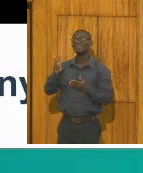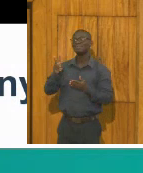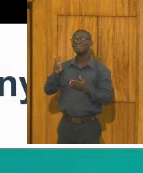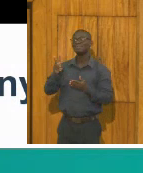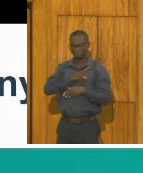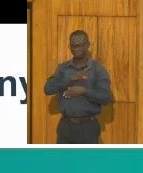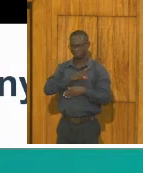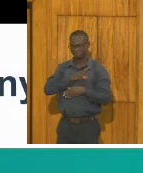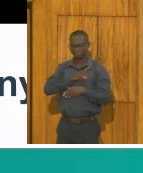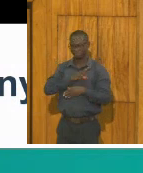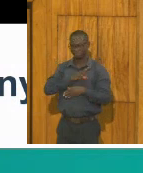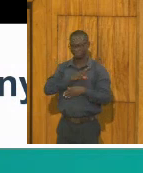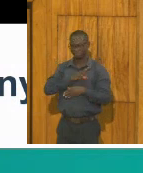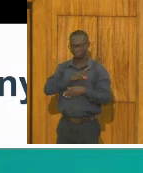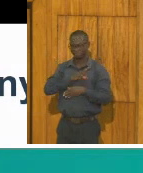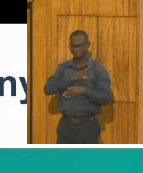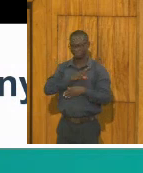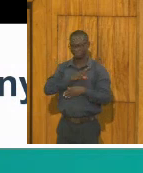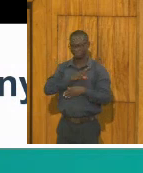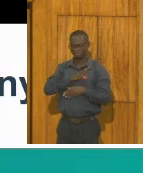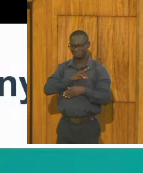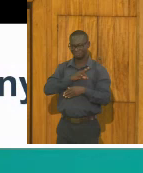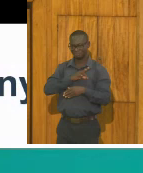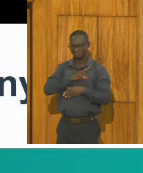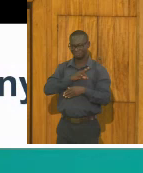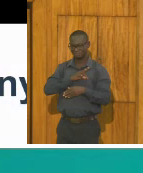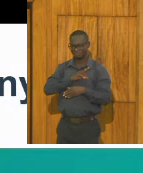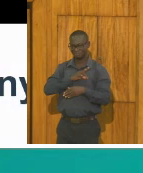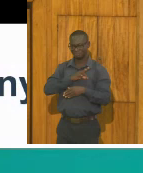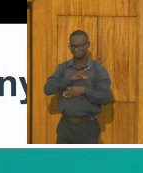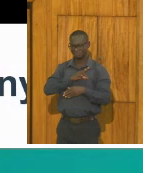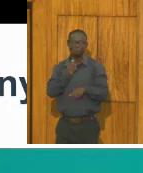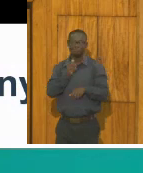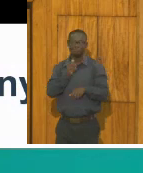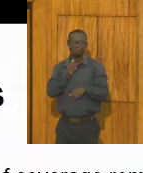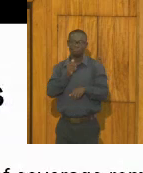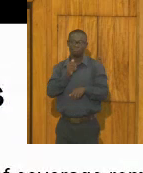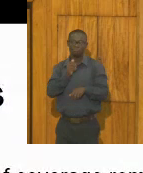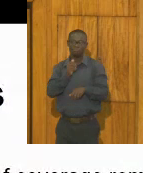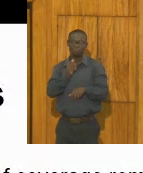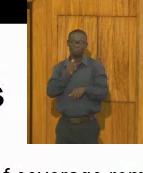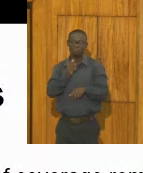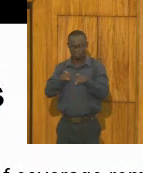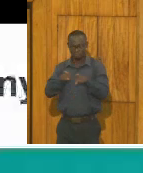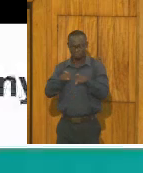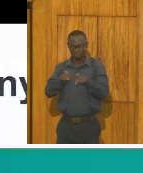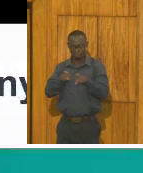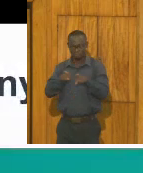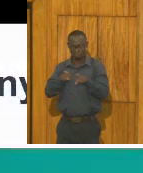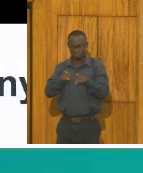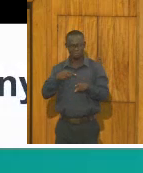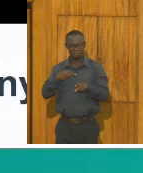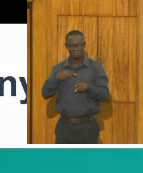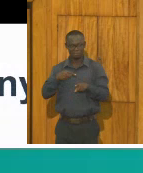most of the time may not be able to show up again in the clinic. Then we also, of course, have the system efficiency